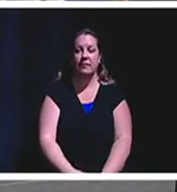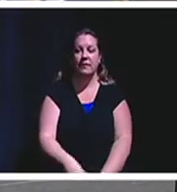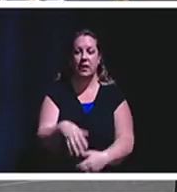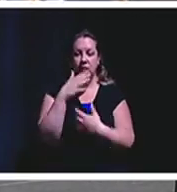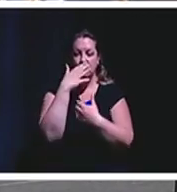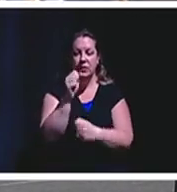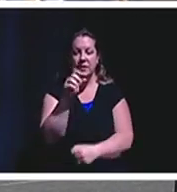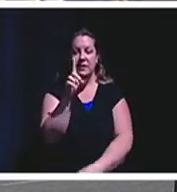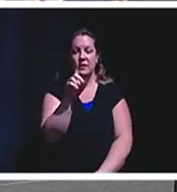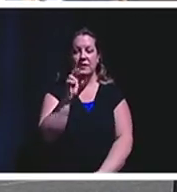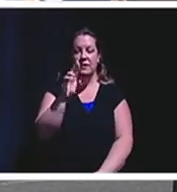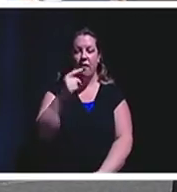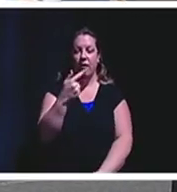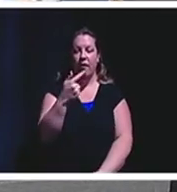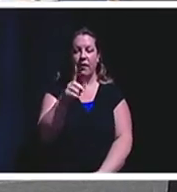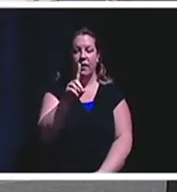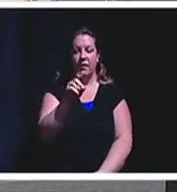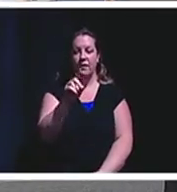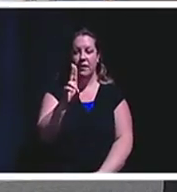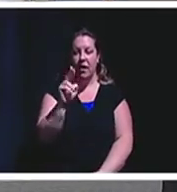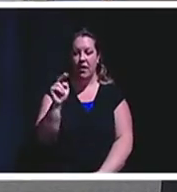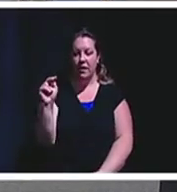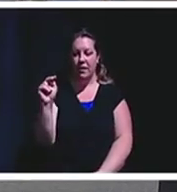Trustee Doug Don.